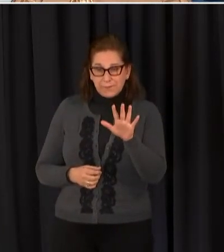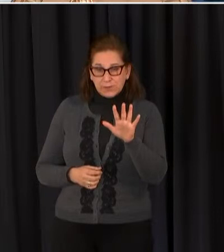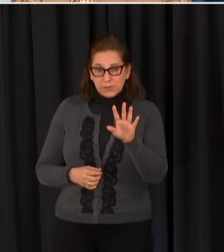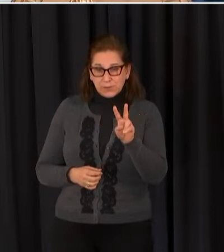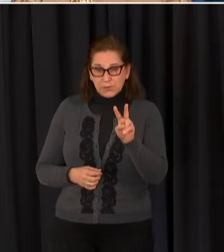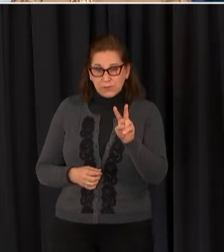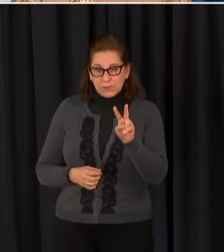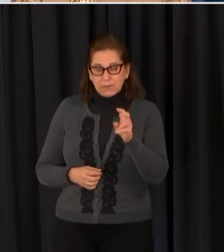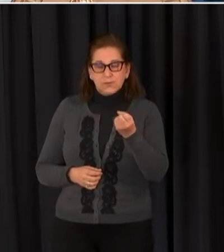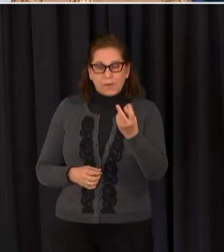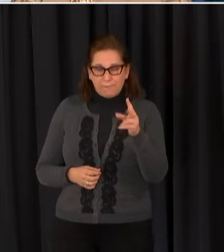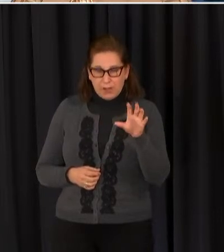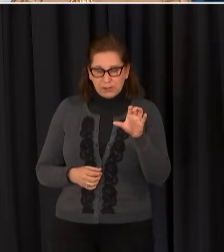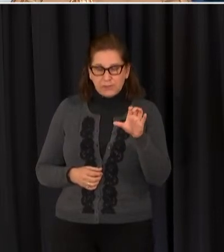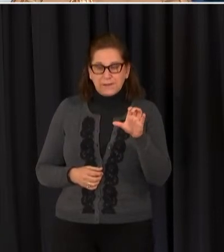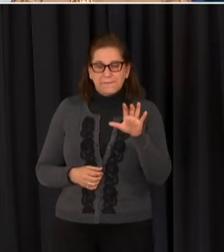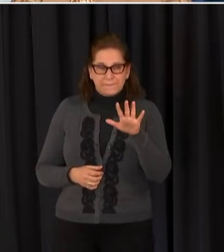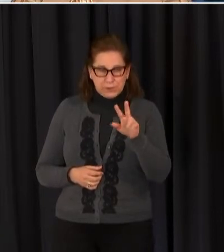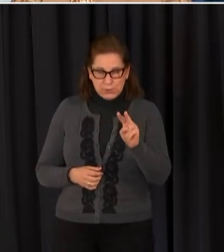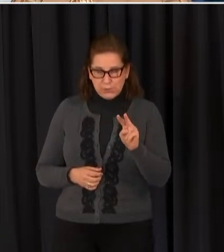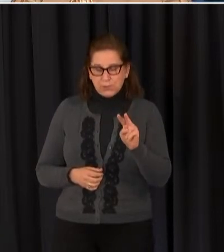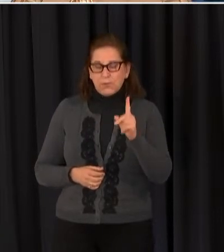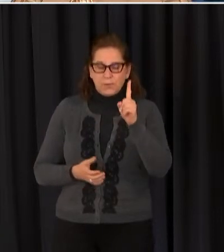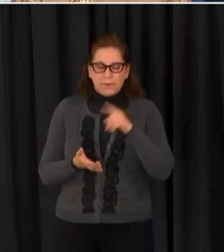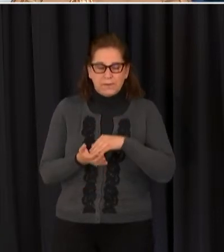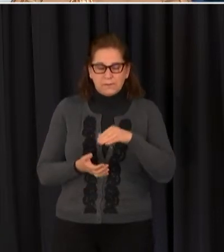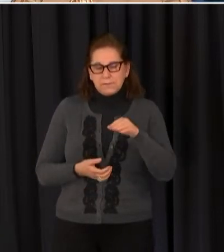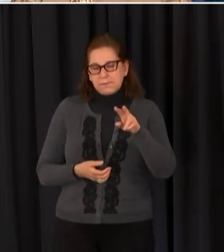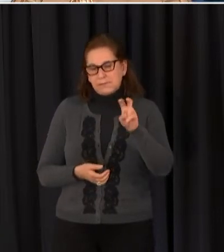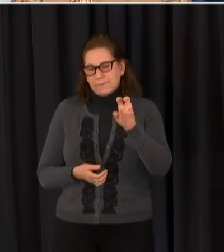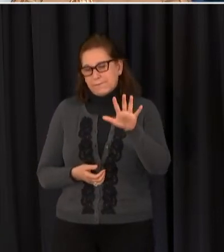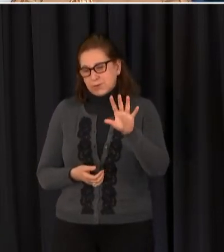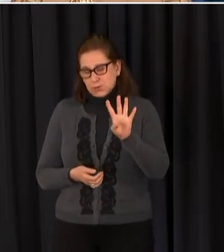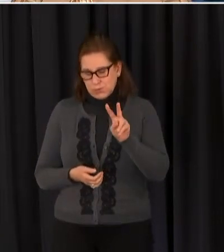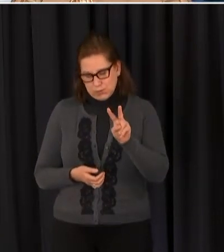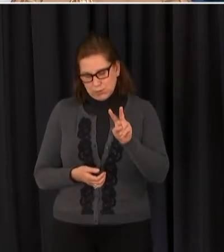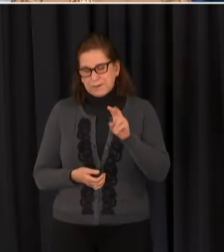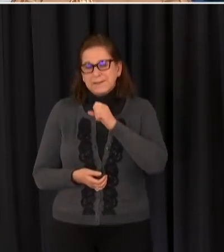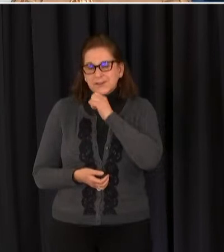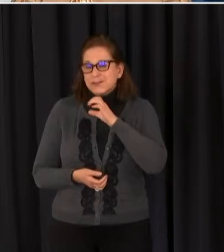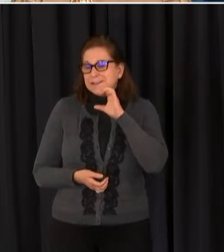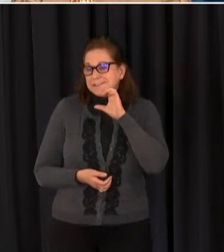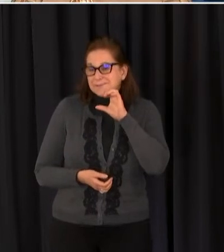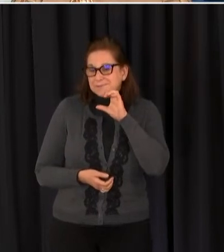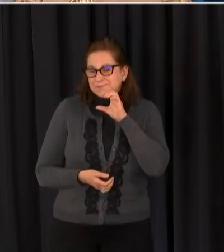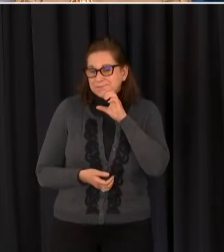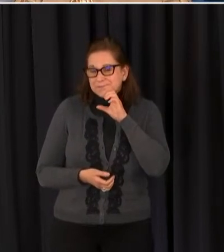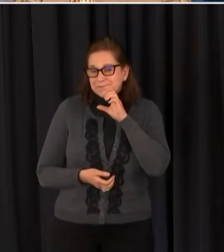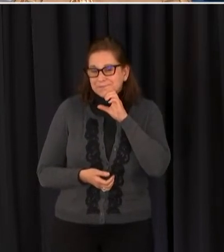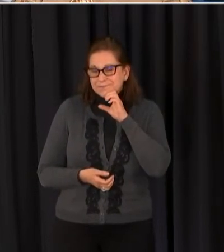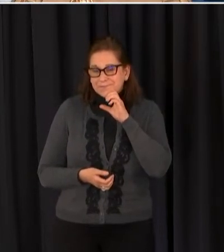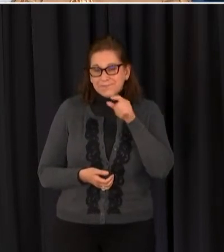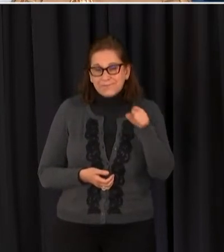zip codes booked appointments, and 2,264 seniors